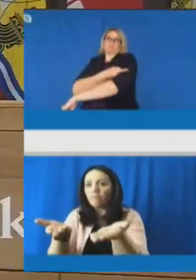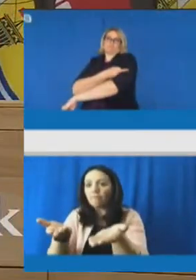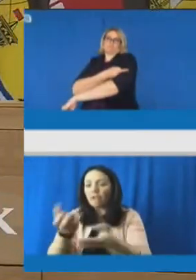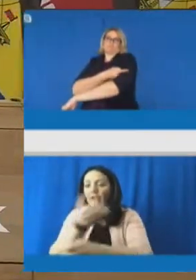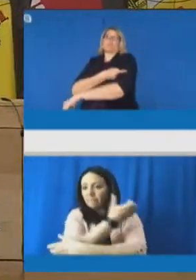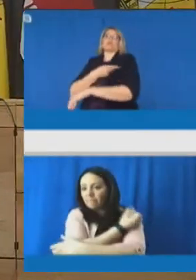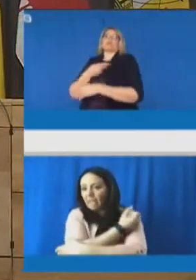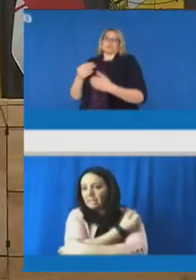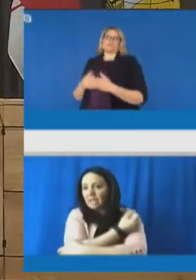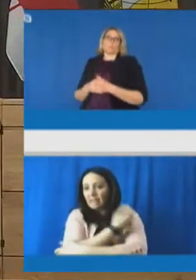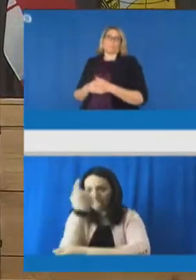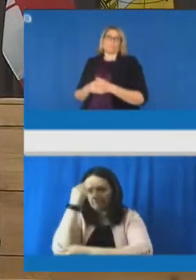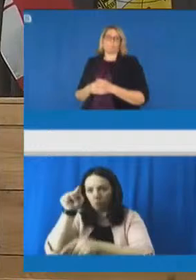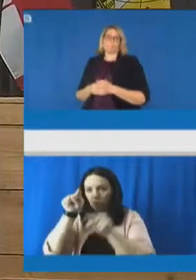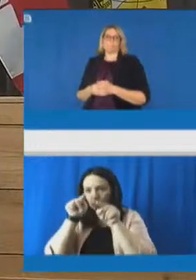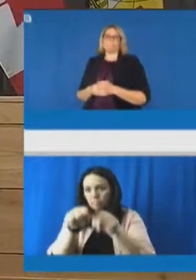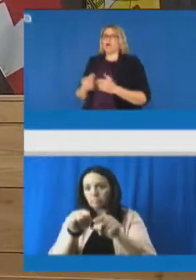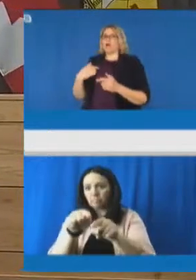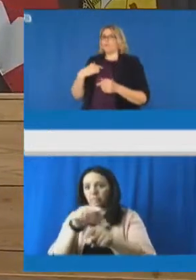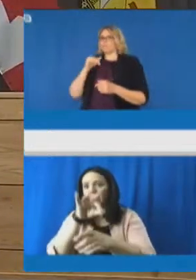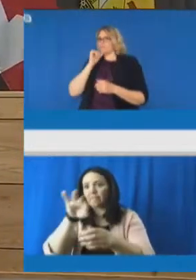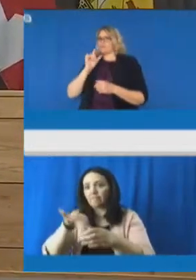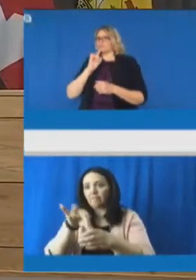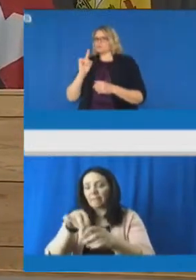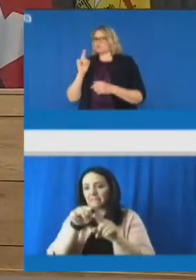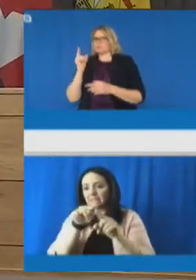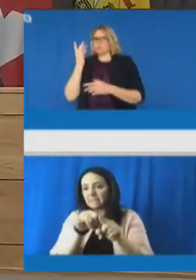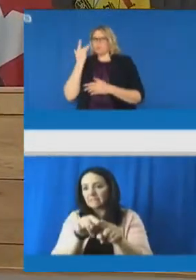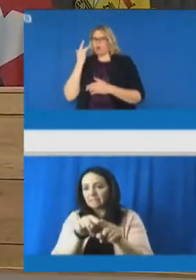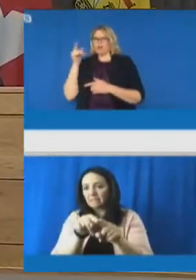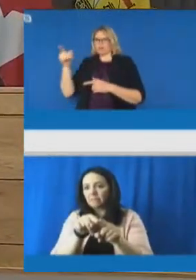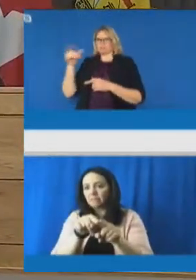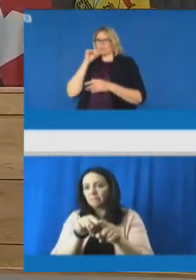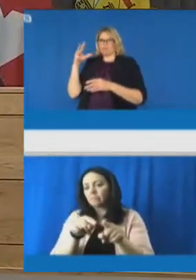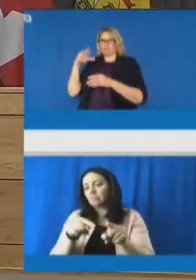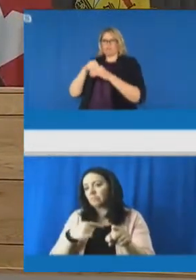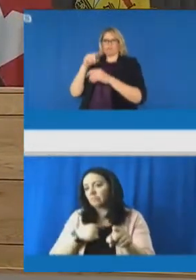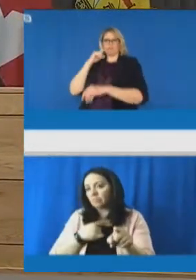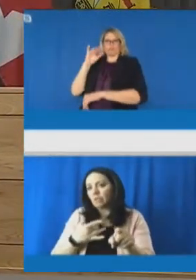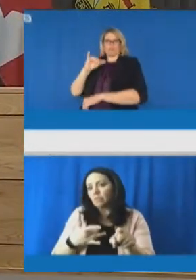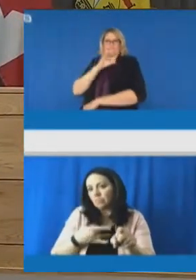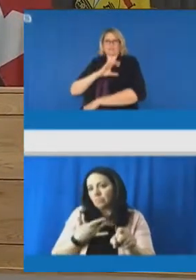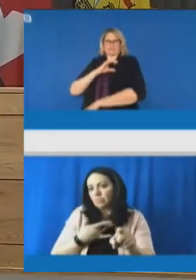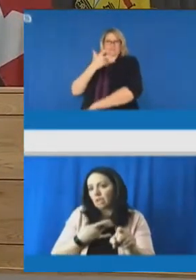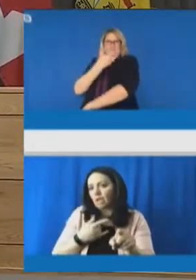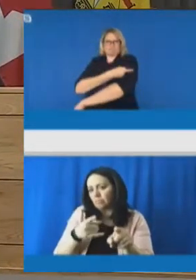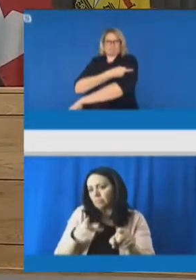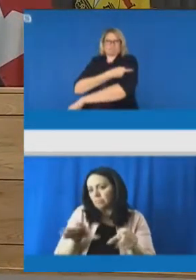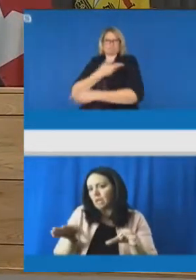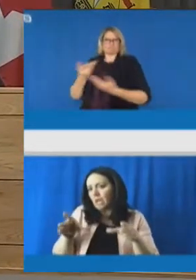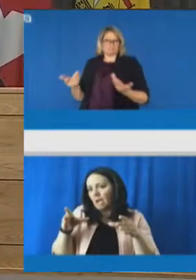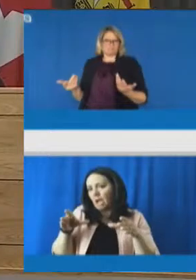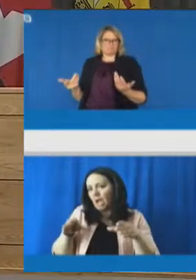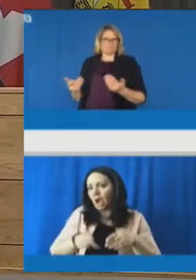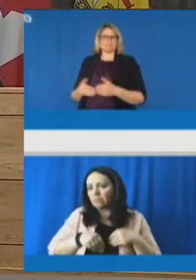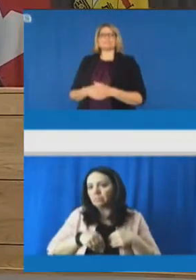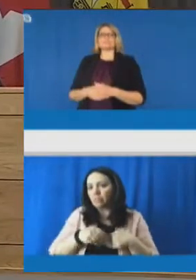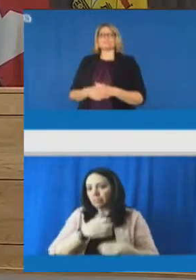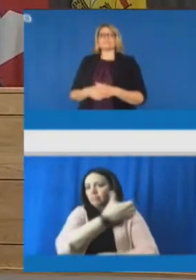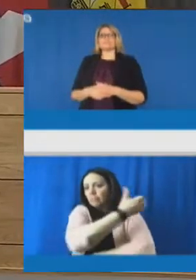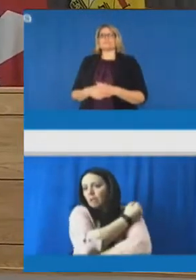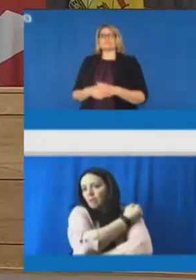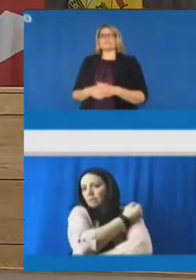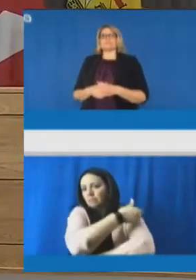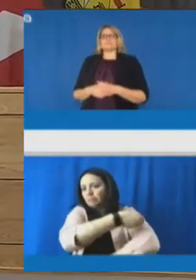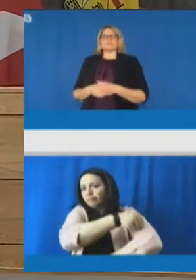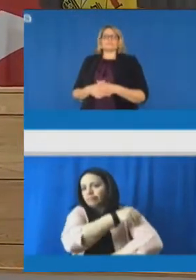Good afternoon. My question is for either of you, whichever one can answer. Can you provide some clarification on